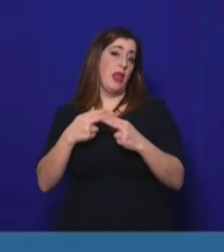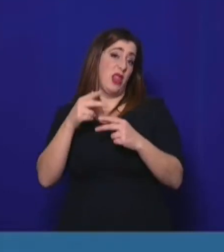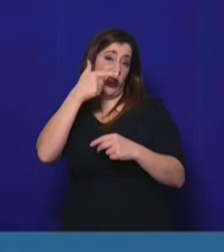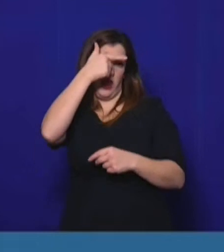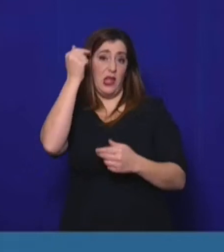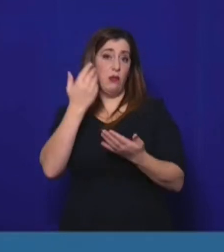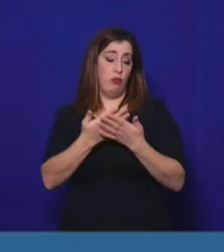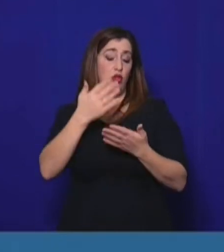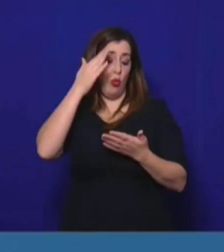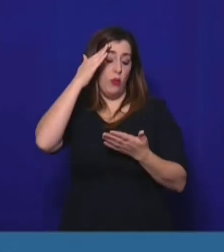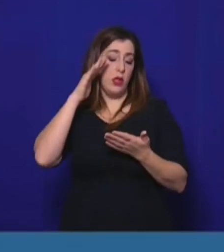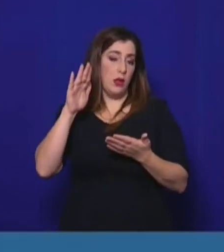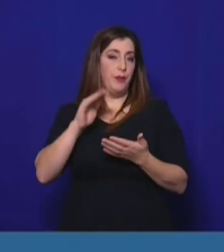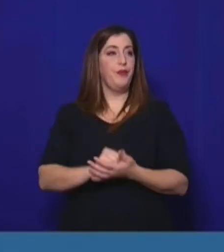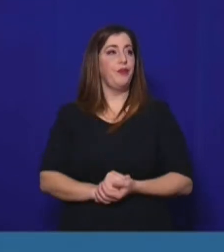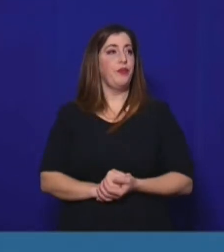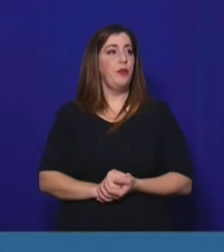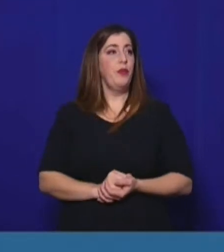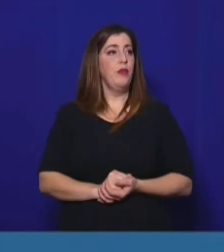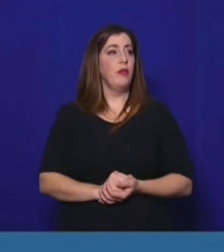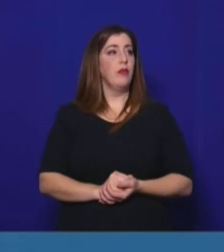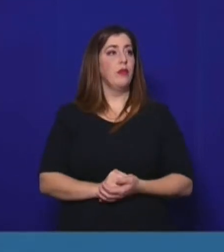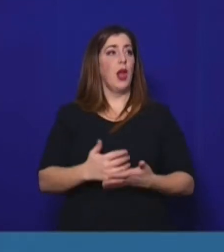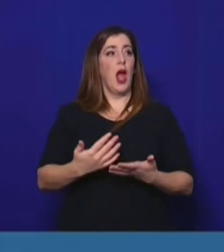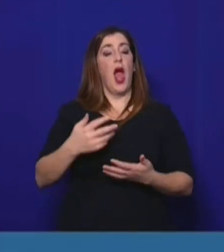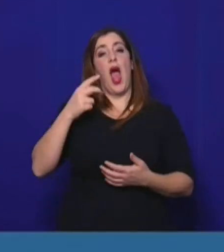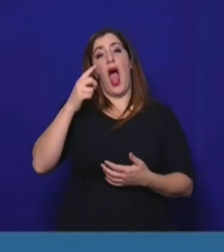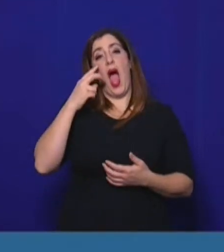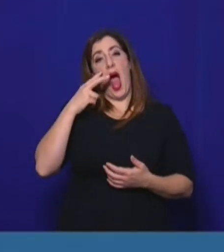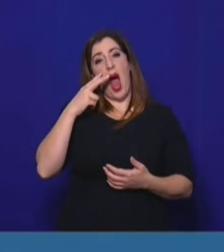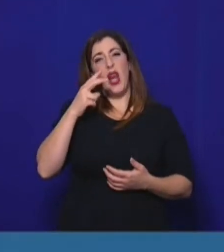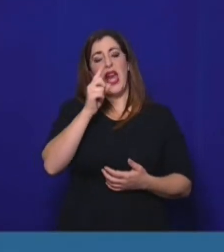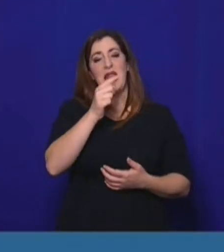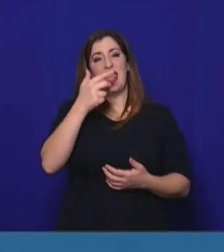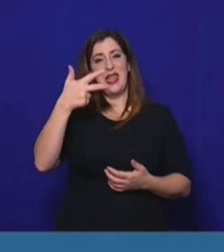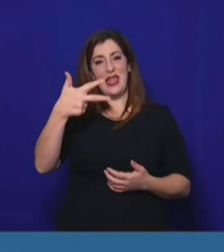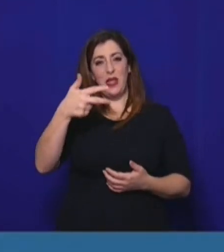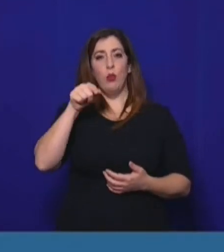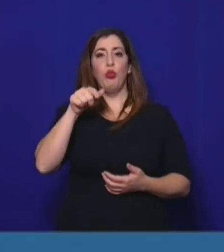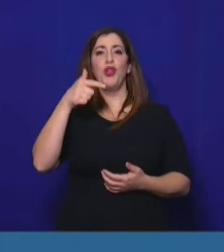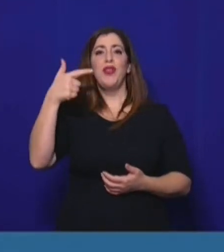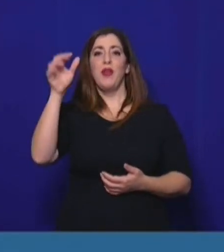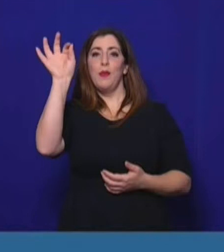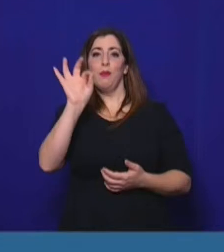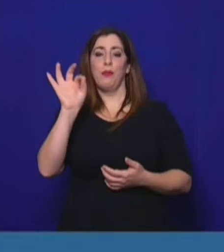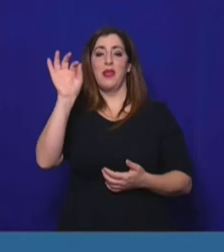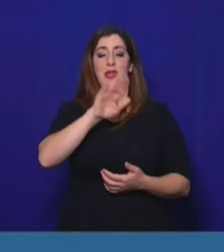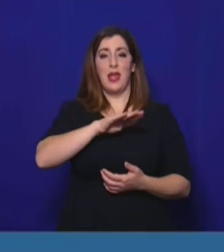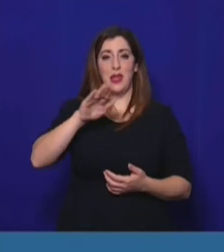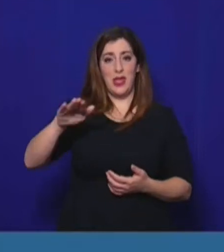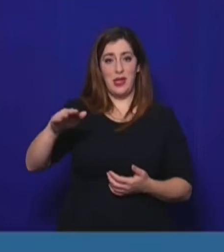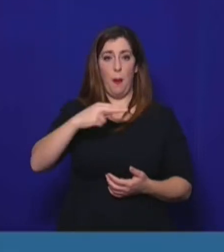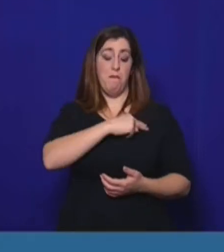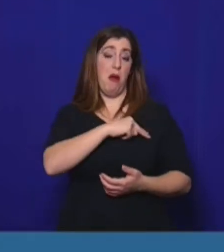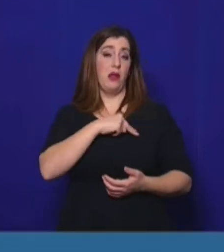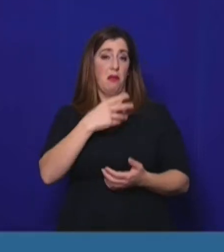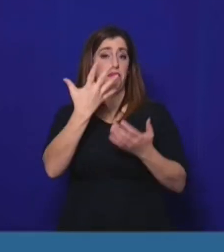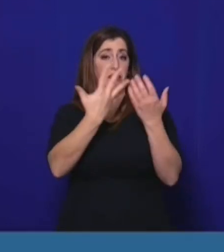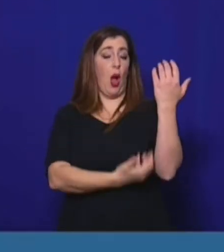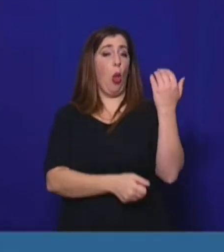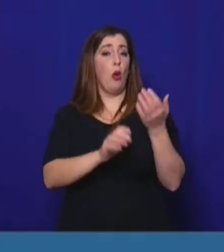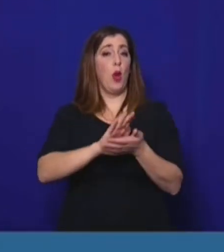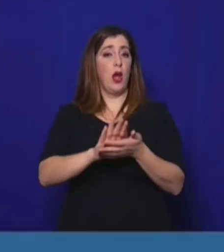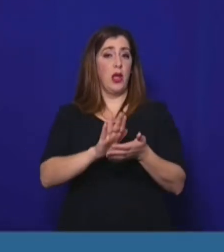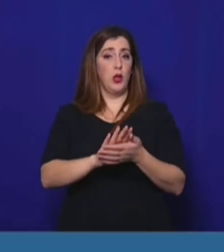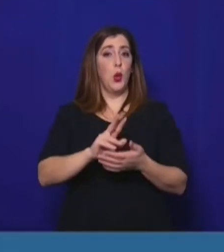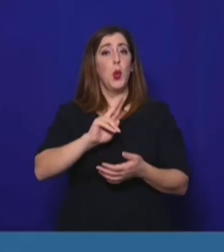li huwa 18.7% tal-population u kellna 477 persuni pożittivi li propju daħlu